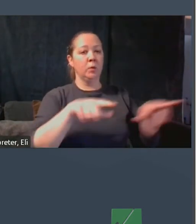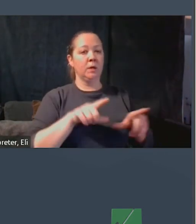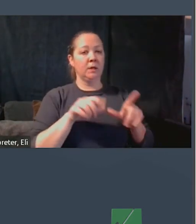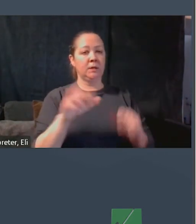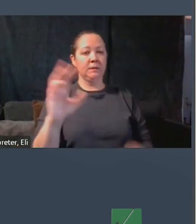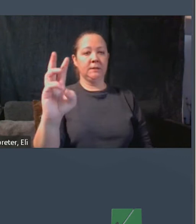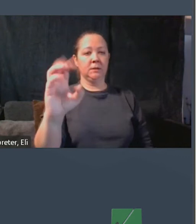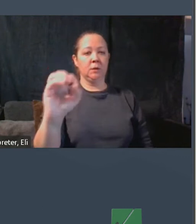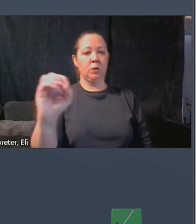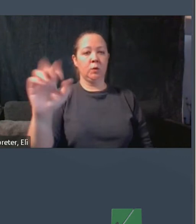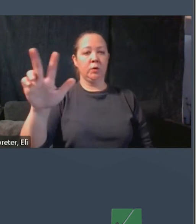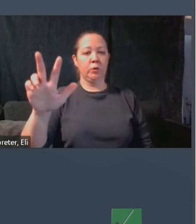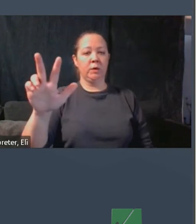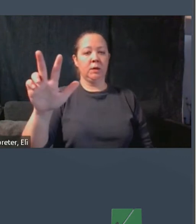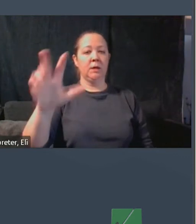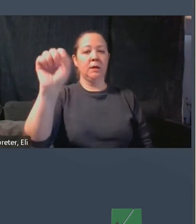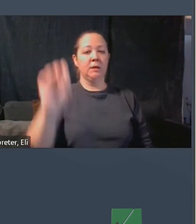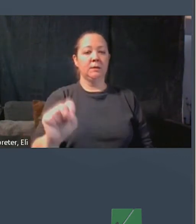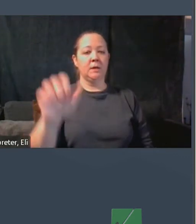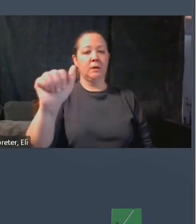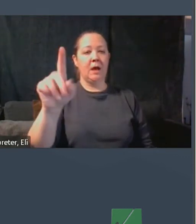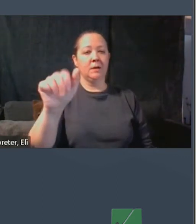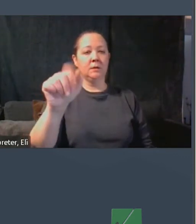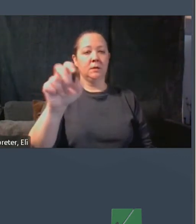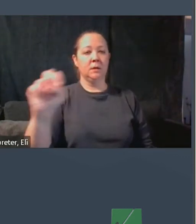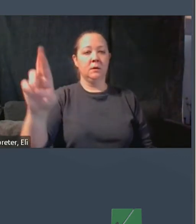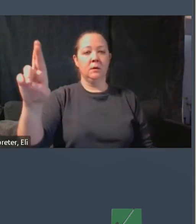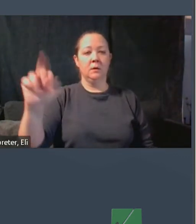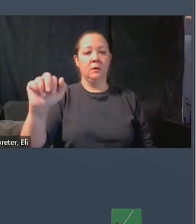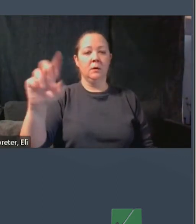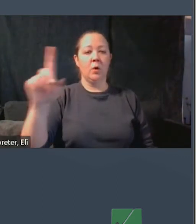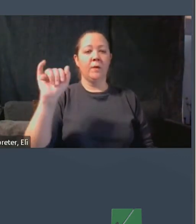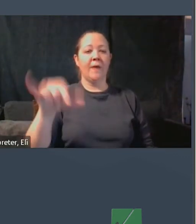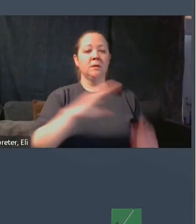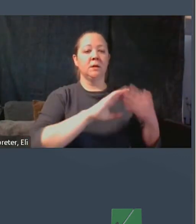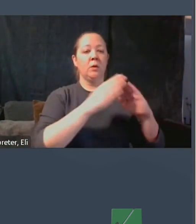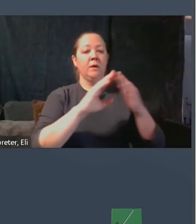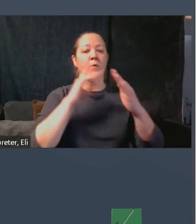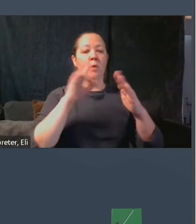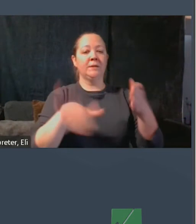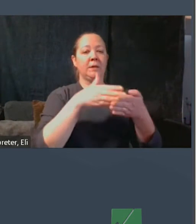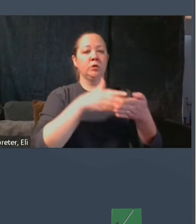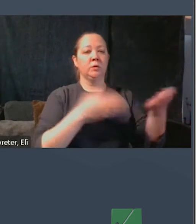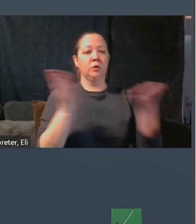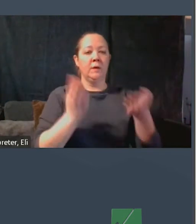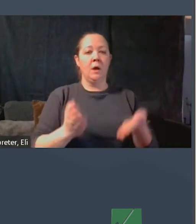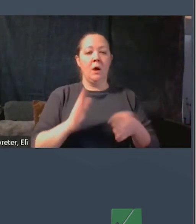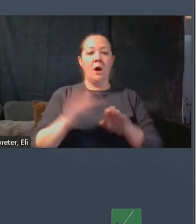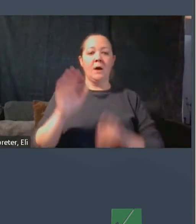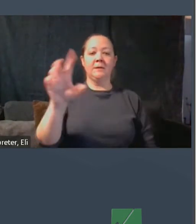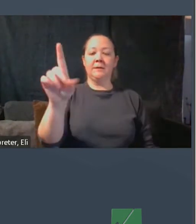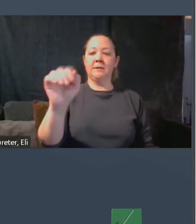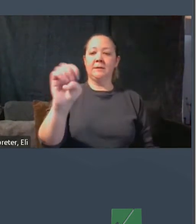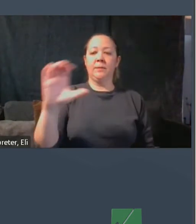applicant, as indicated, is the County Office of Central Services. On December 10th, 2020, the board